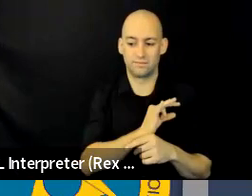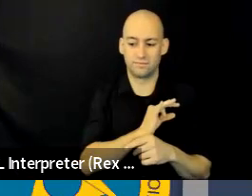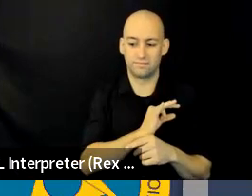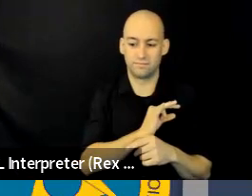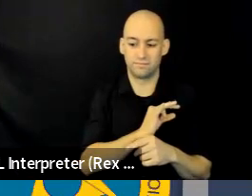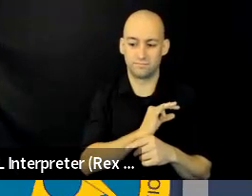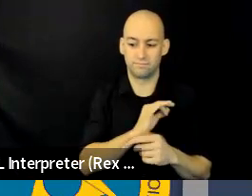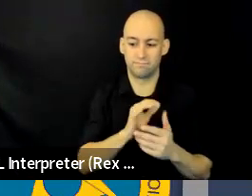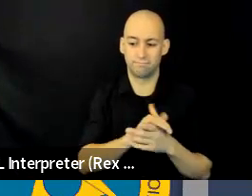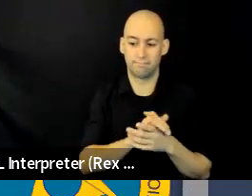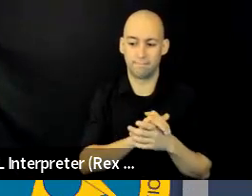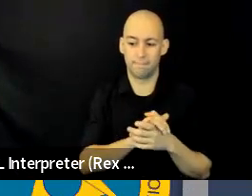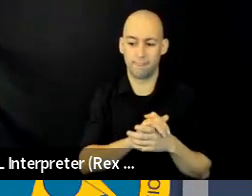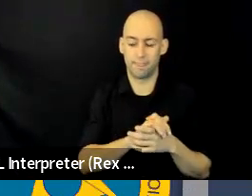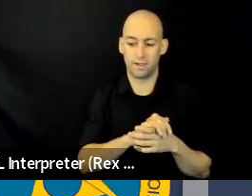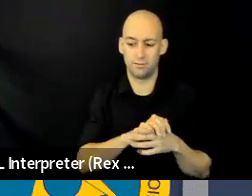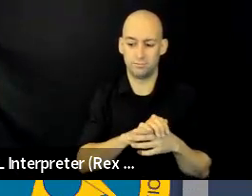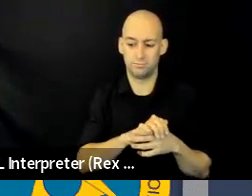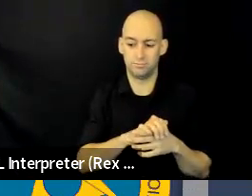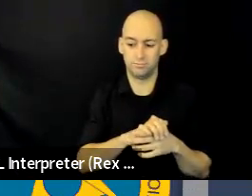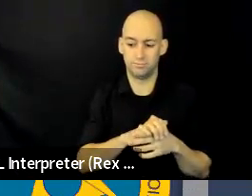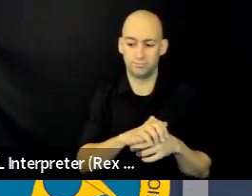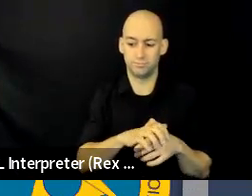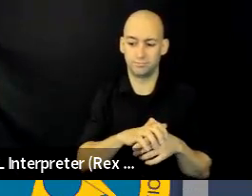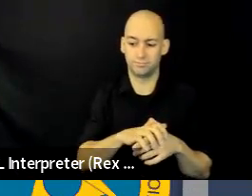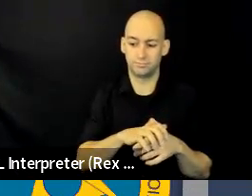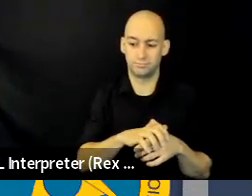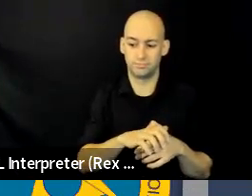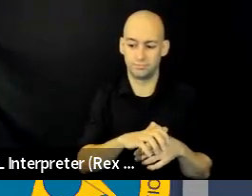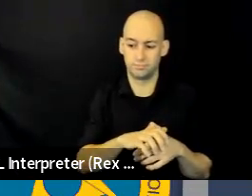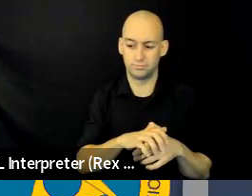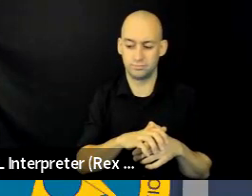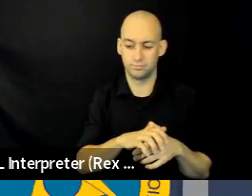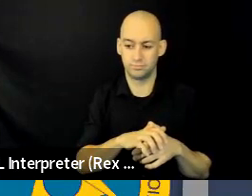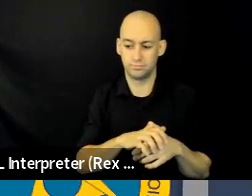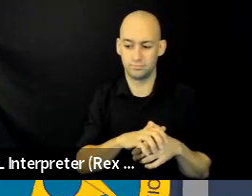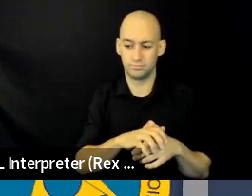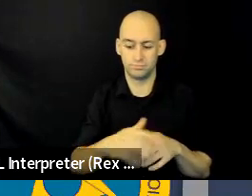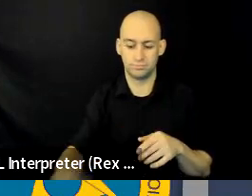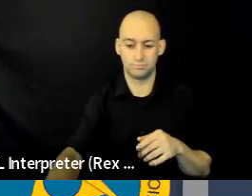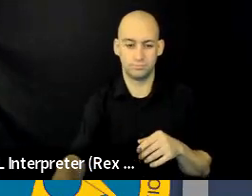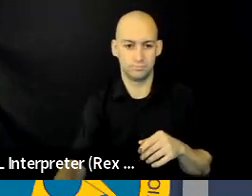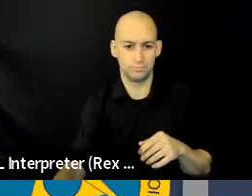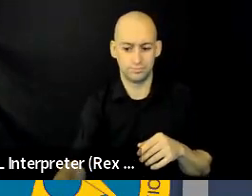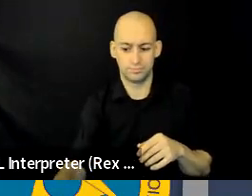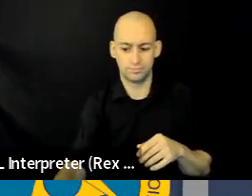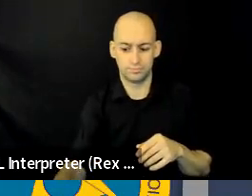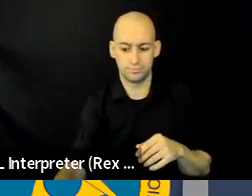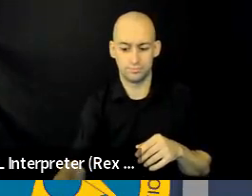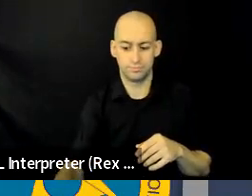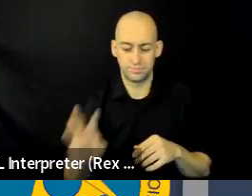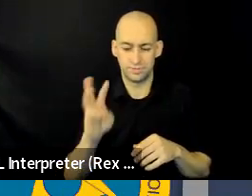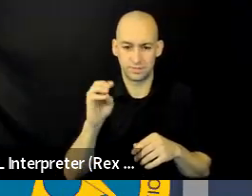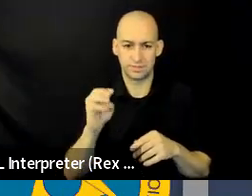linking items that make sense. I understand we're going to be looking at 65 through 82 next. Is that accurate? That's correct. Good. 60. And who